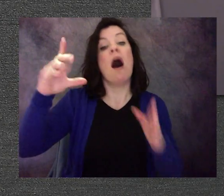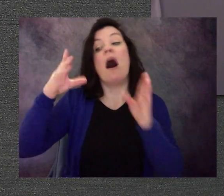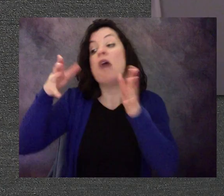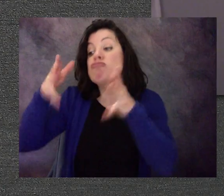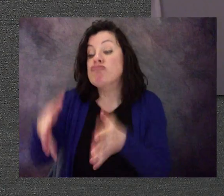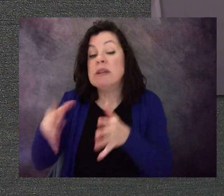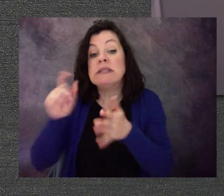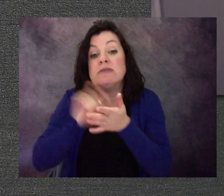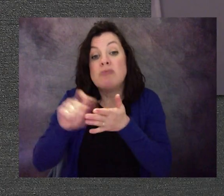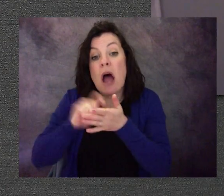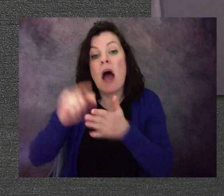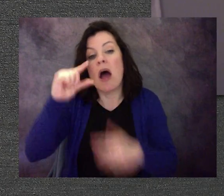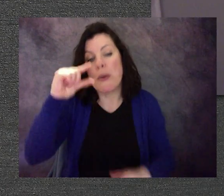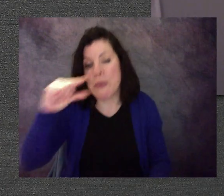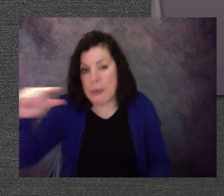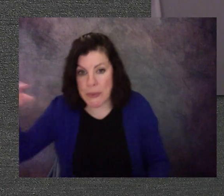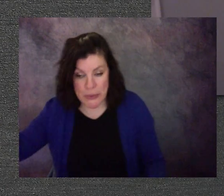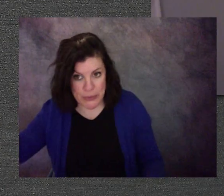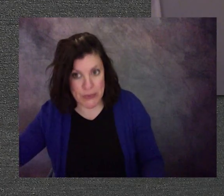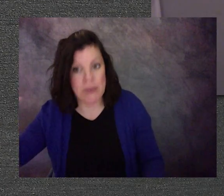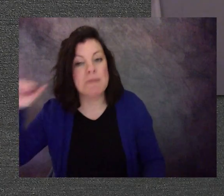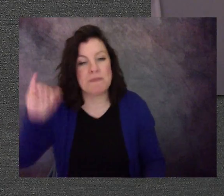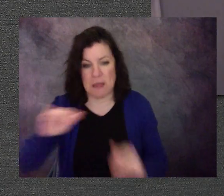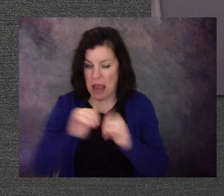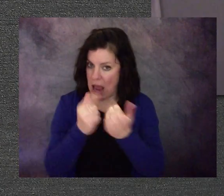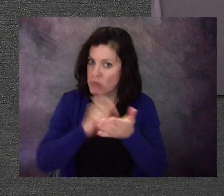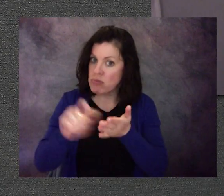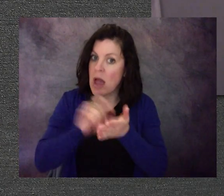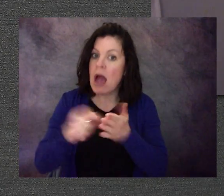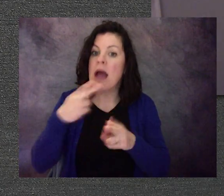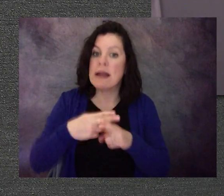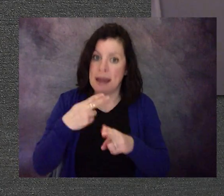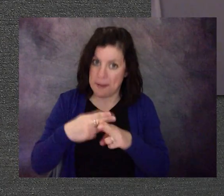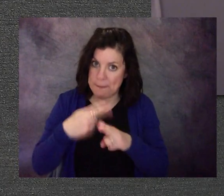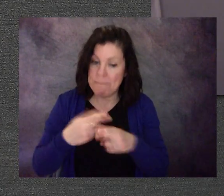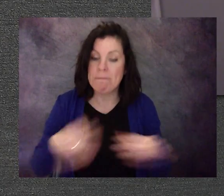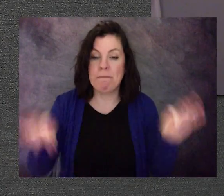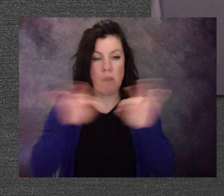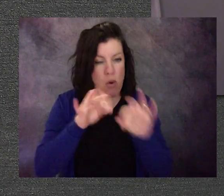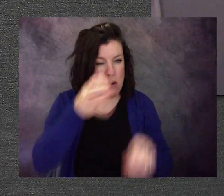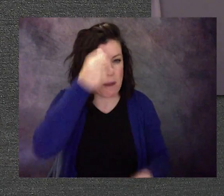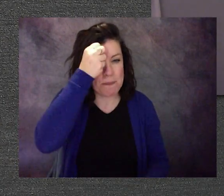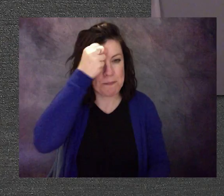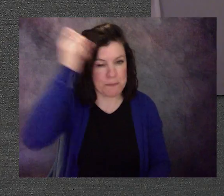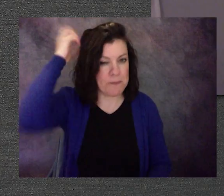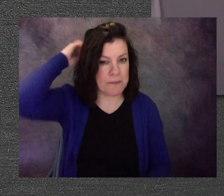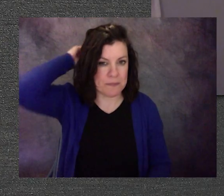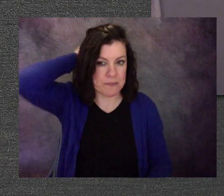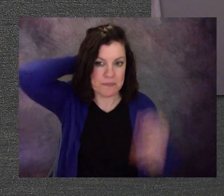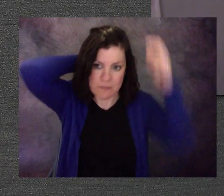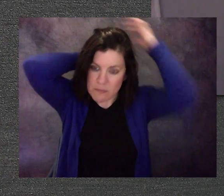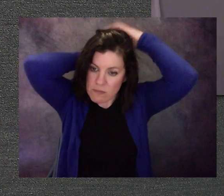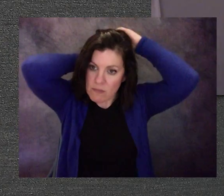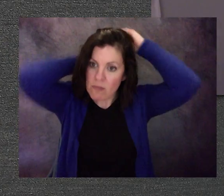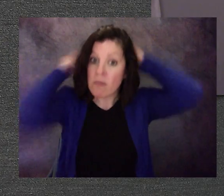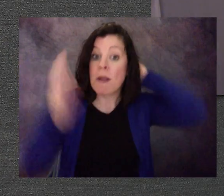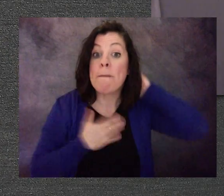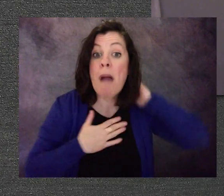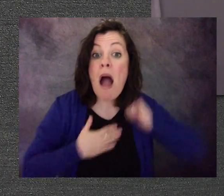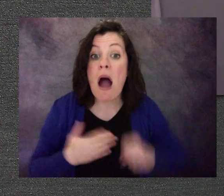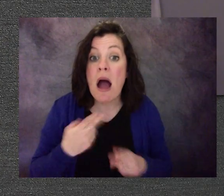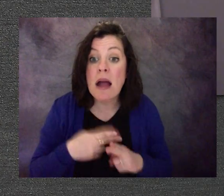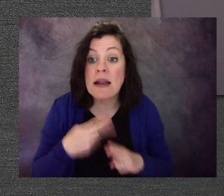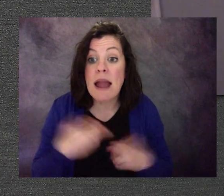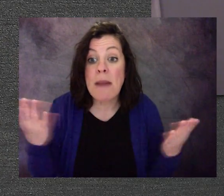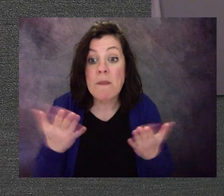letter, big first letter, and little letters after that. So I have my name here. My name is Miss